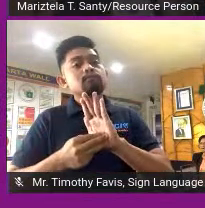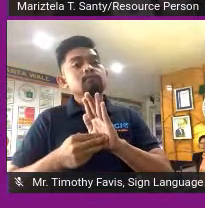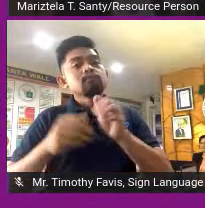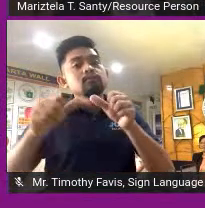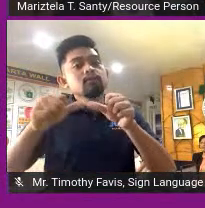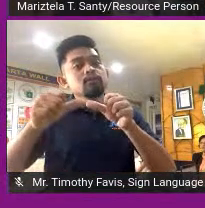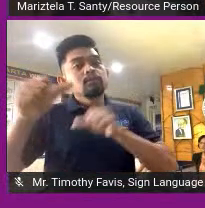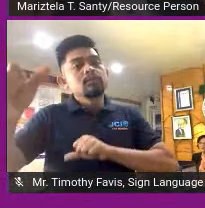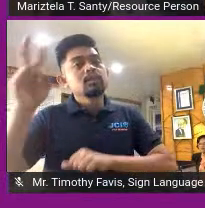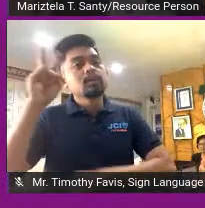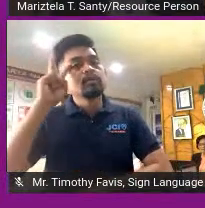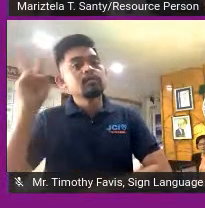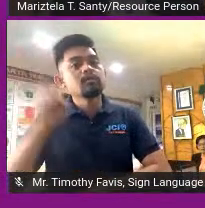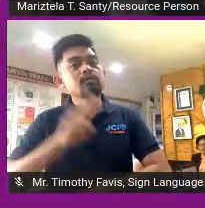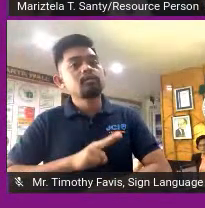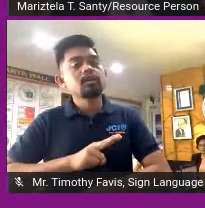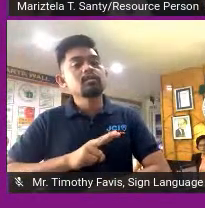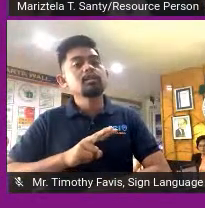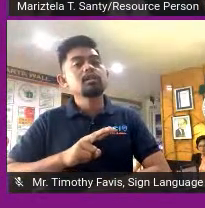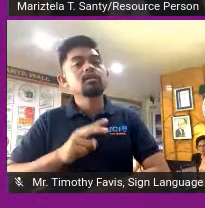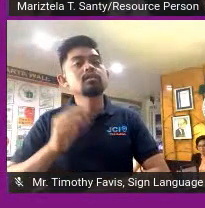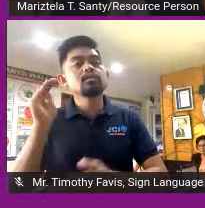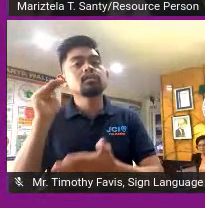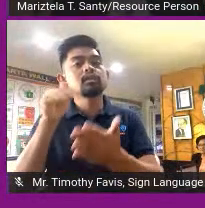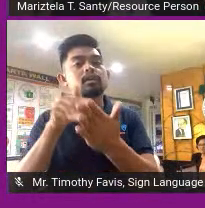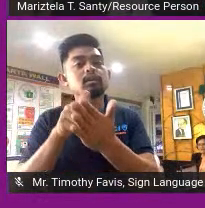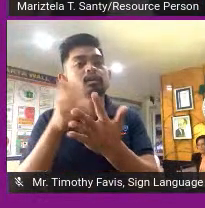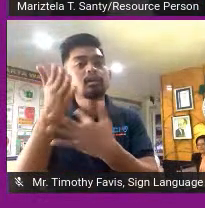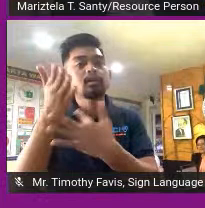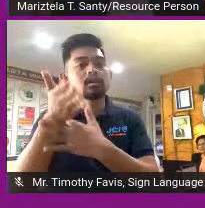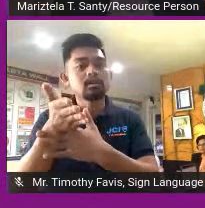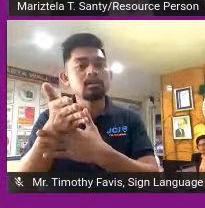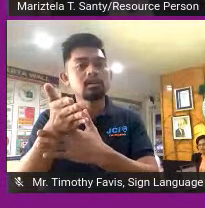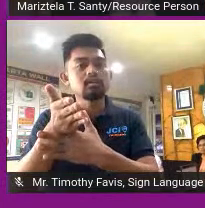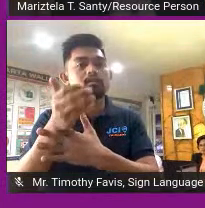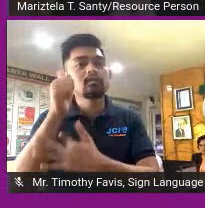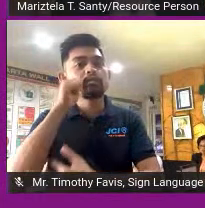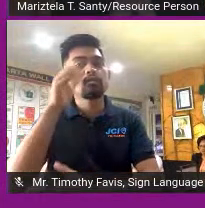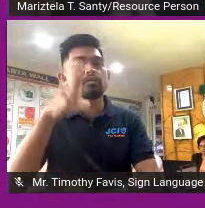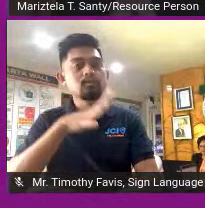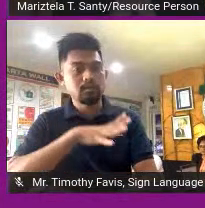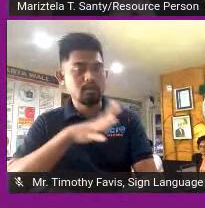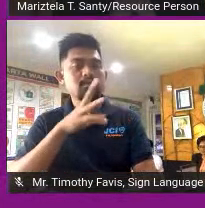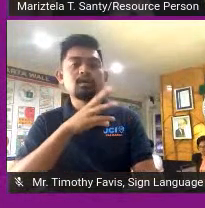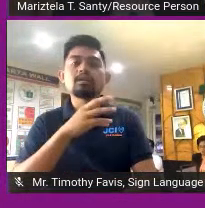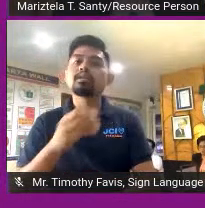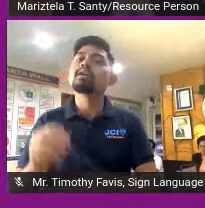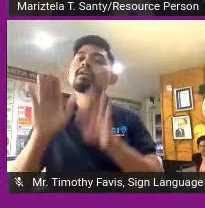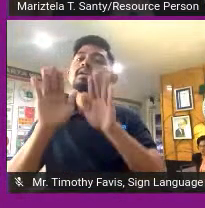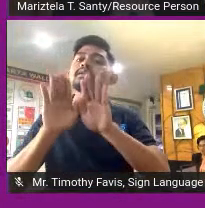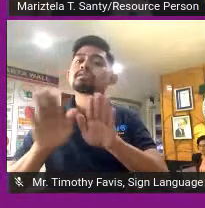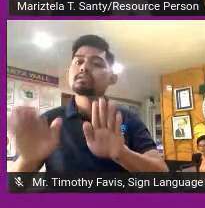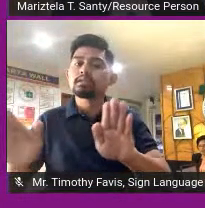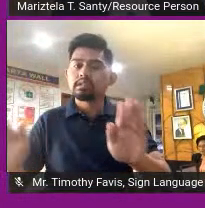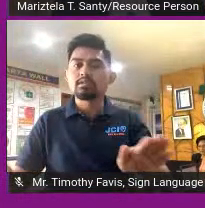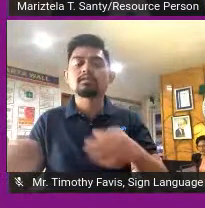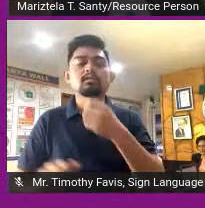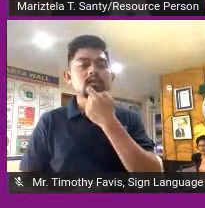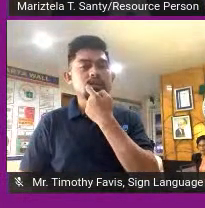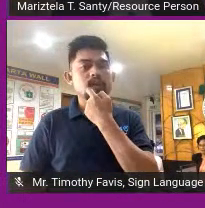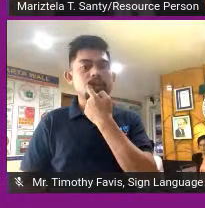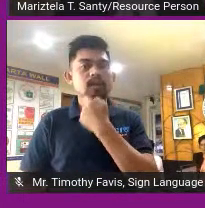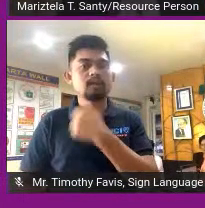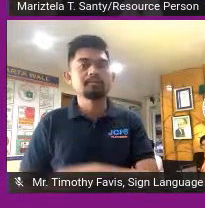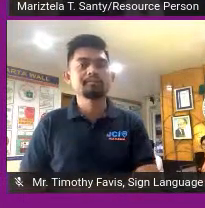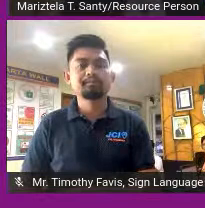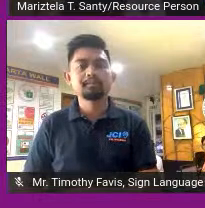kung bakit nagkaroon tayo ng Magna Carta of Women. It is because of violence against women or karahasan